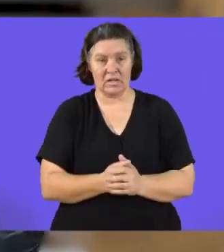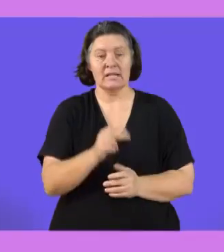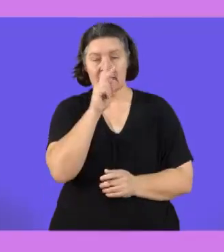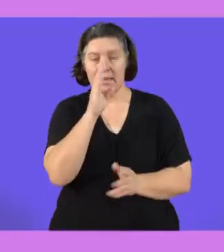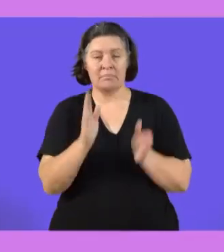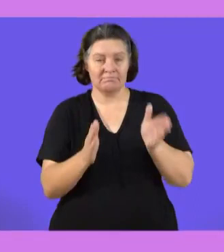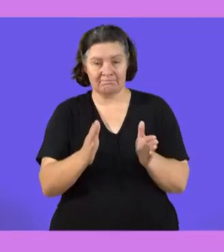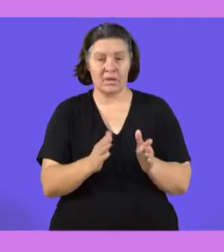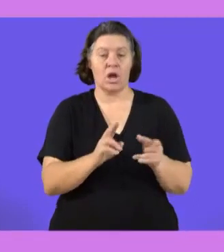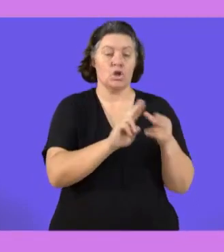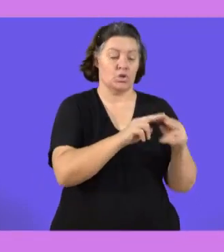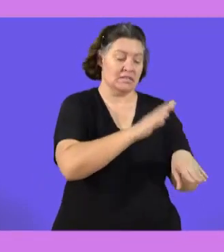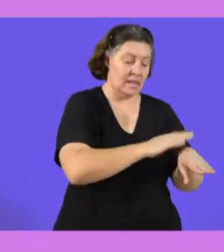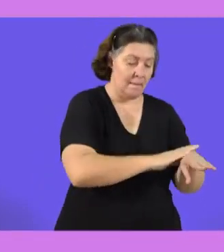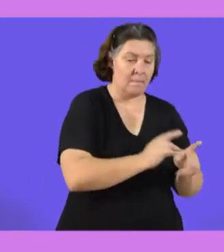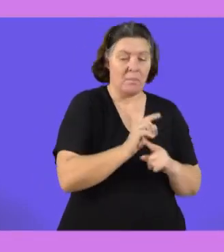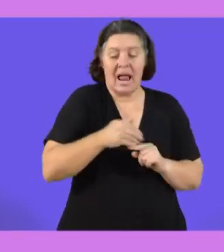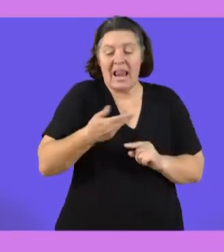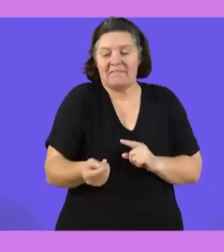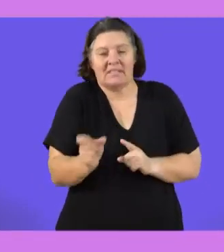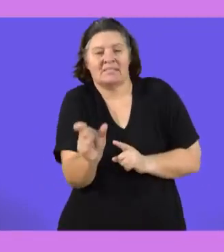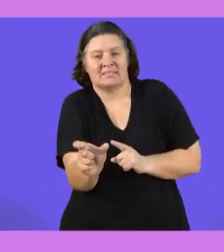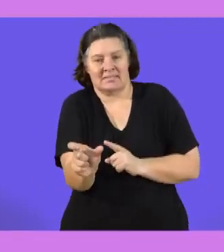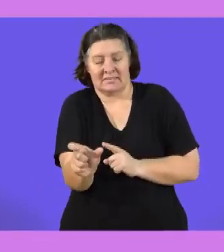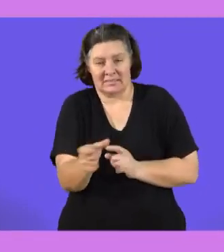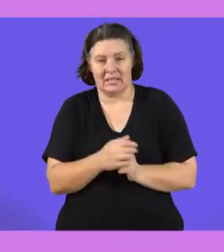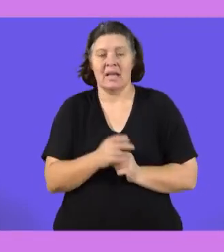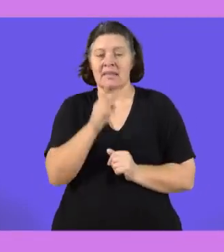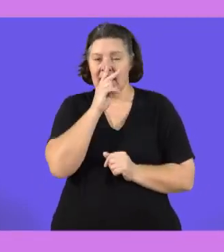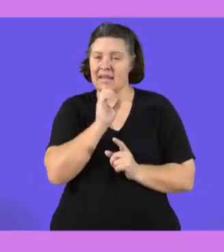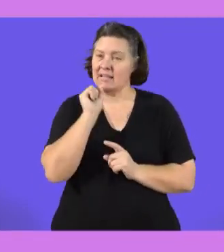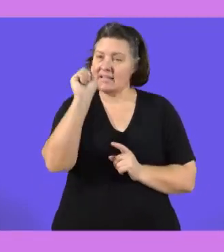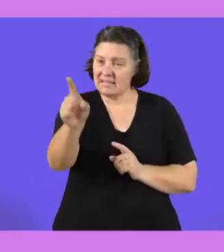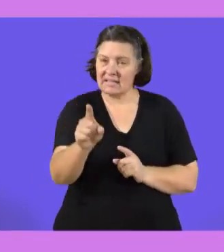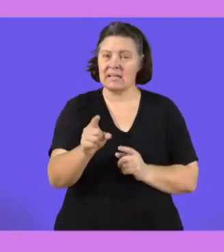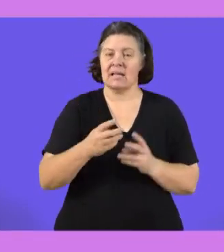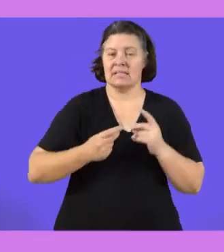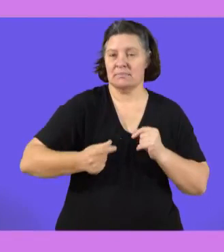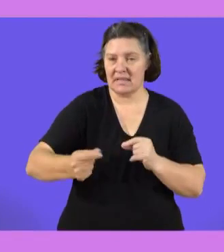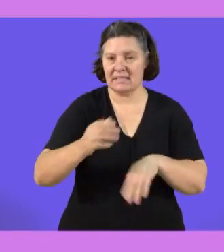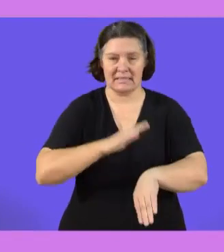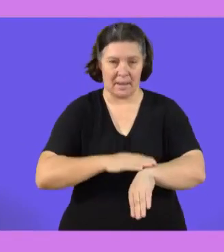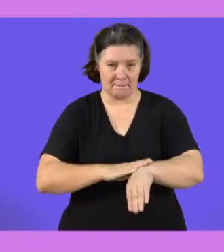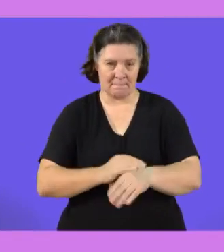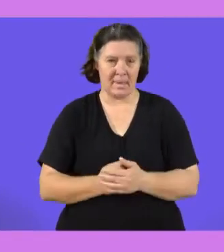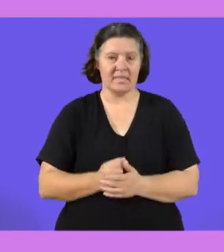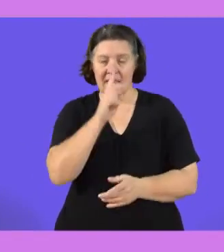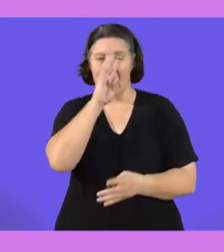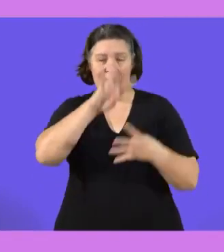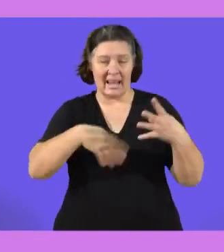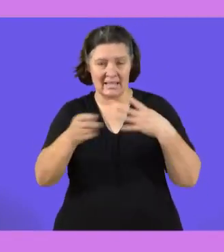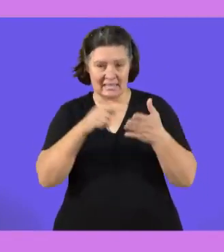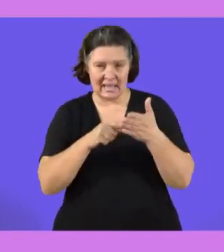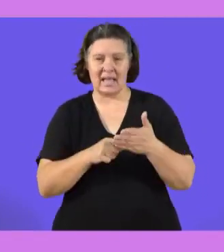also looked at conversion between units of time with leftovers. Thereafter, we've moved on to distance, speed, and time. We looked at calendars,